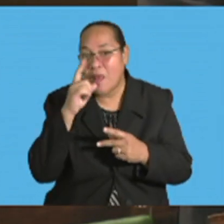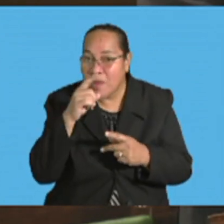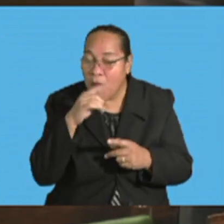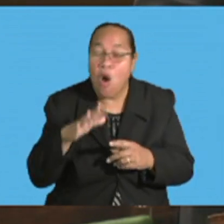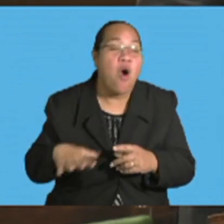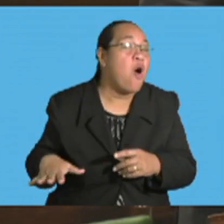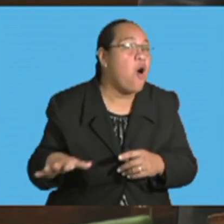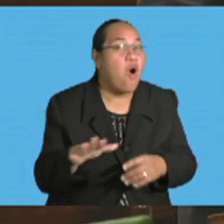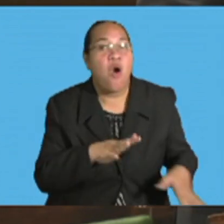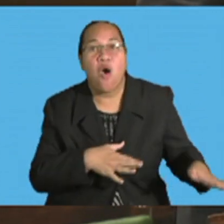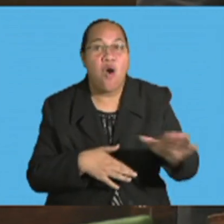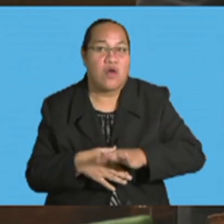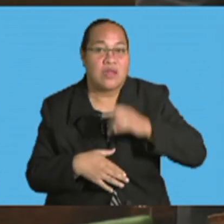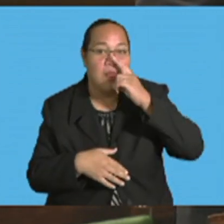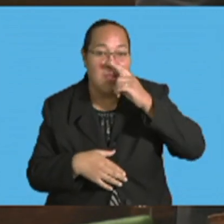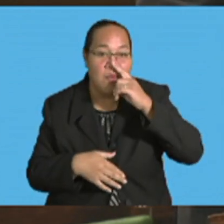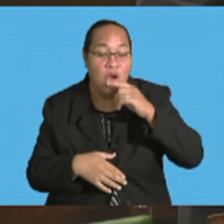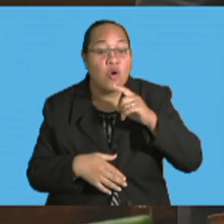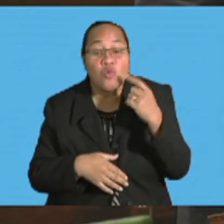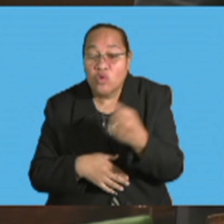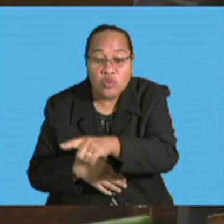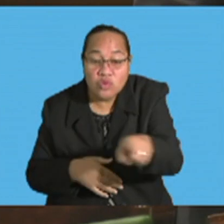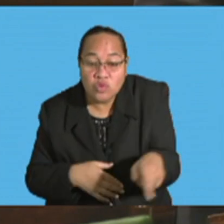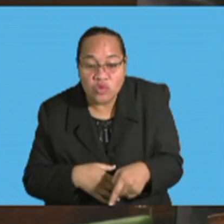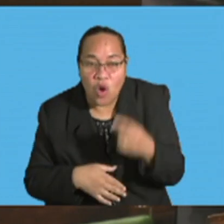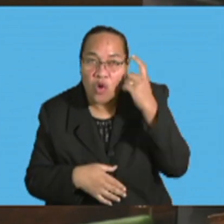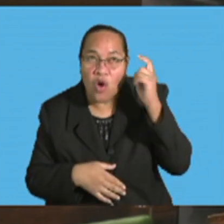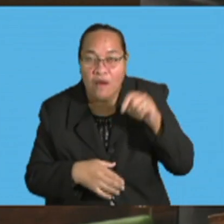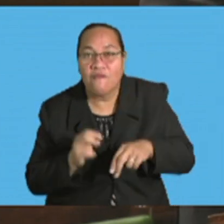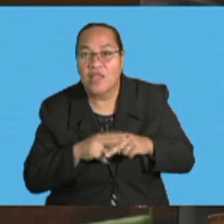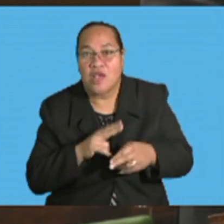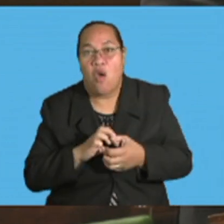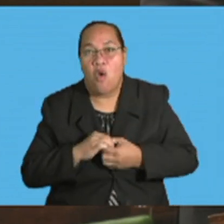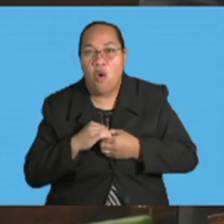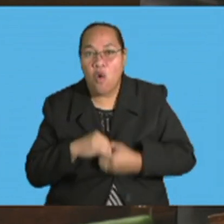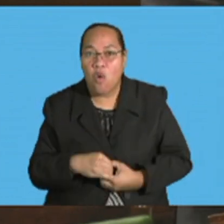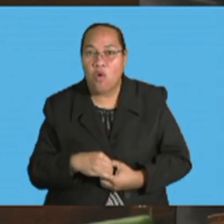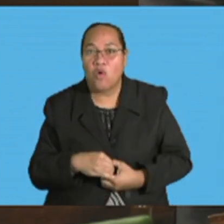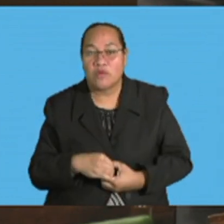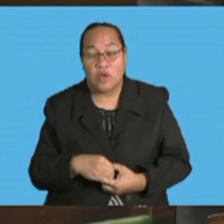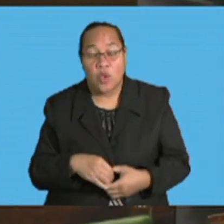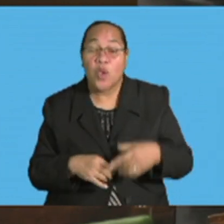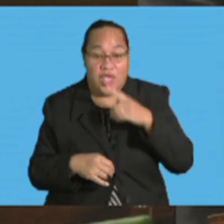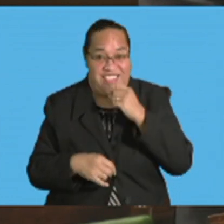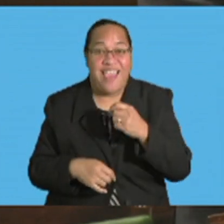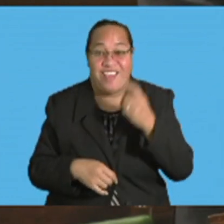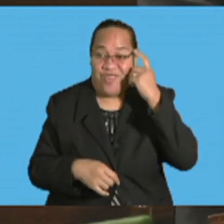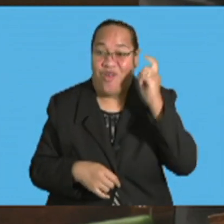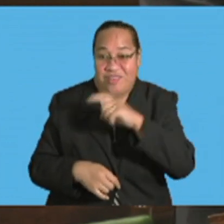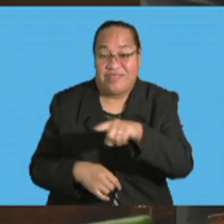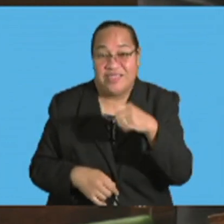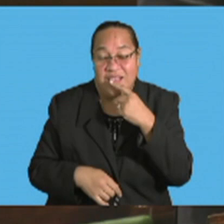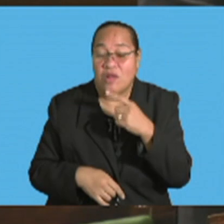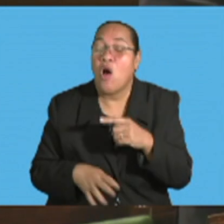people who call this nation their home. We can only call ourselves good stewards when all of God's people